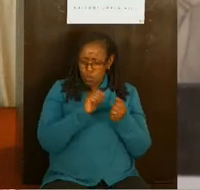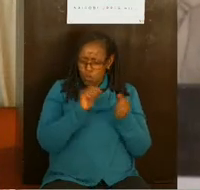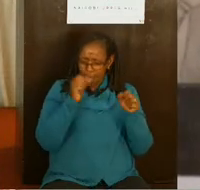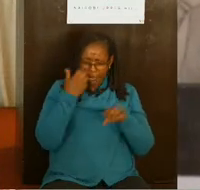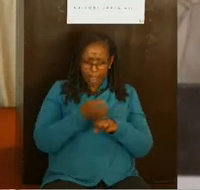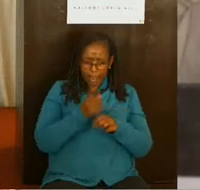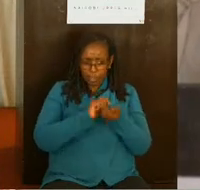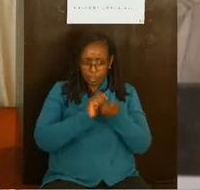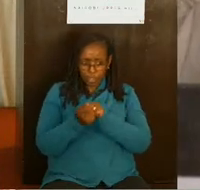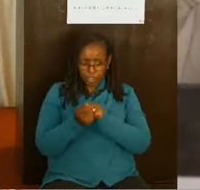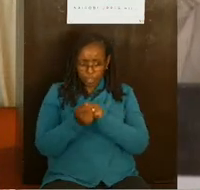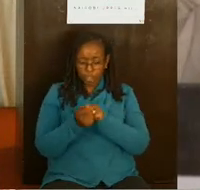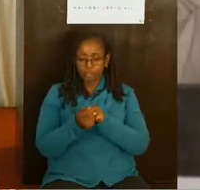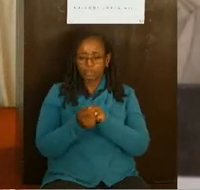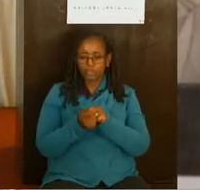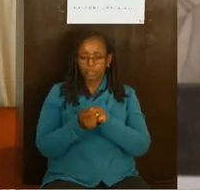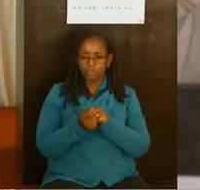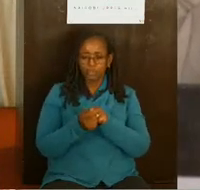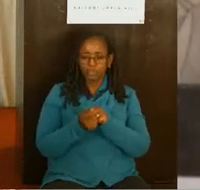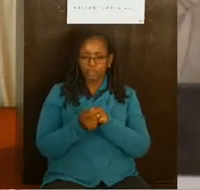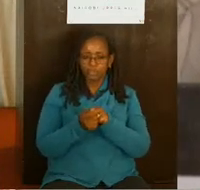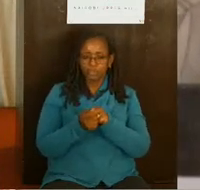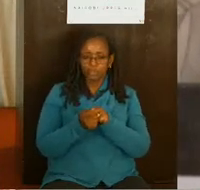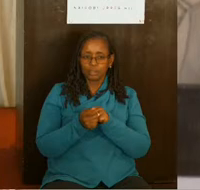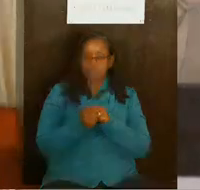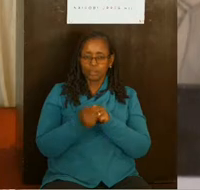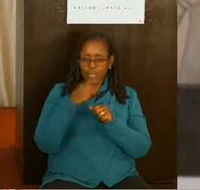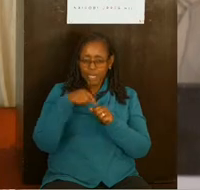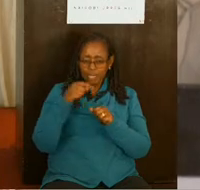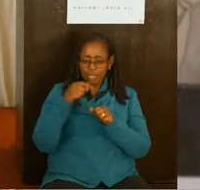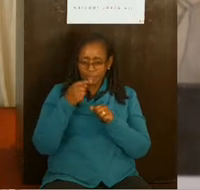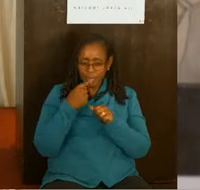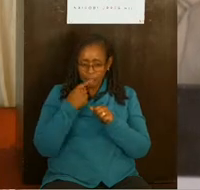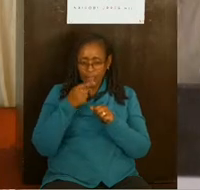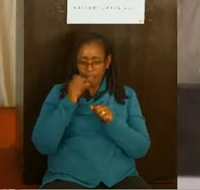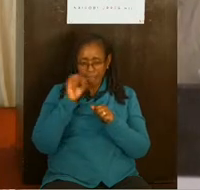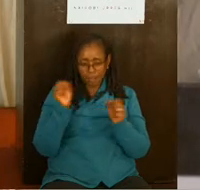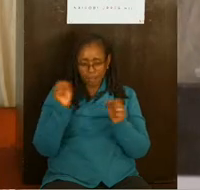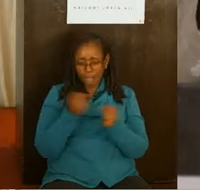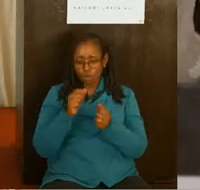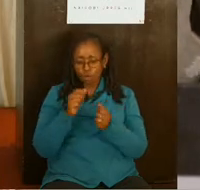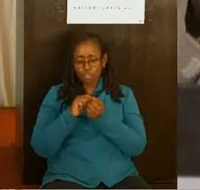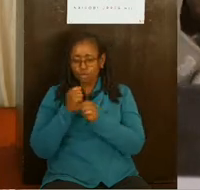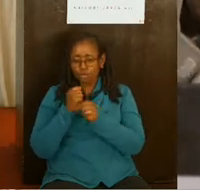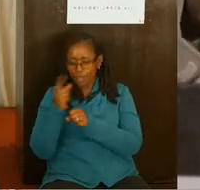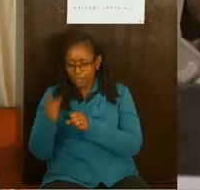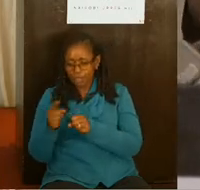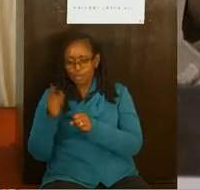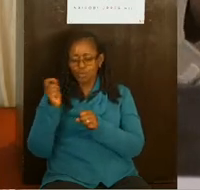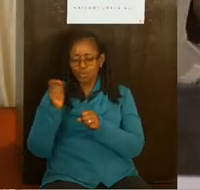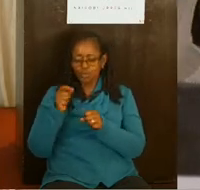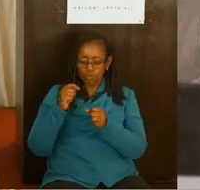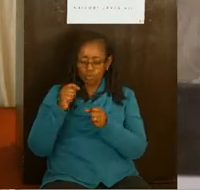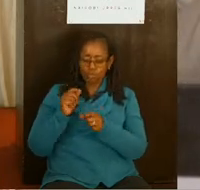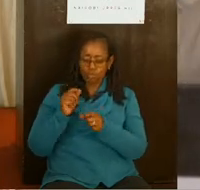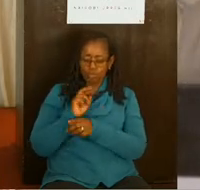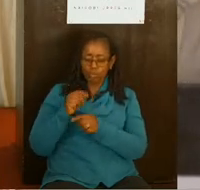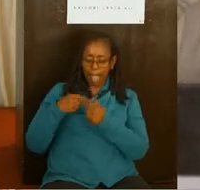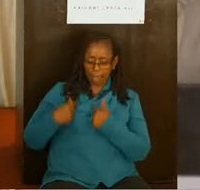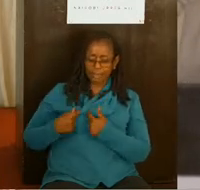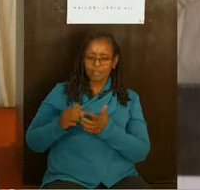do so then with his tongue and if he is not able to do so then with his heart you just hate it